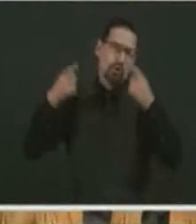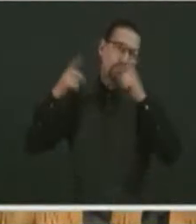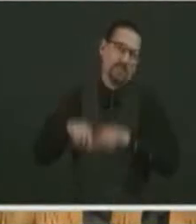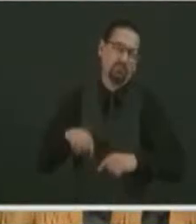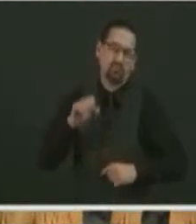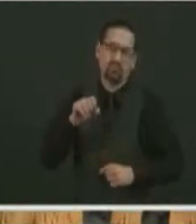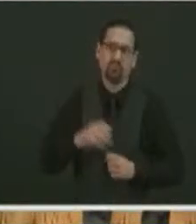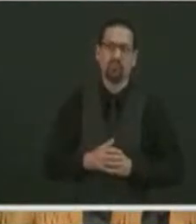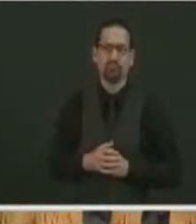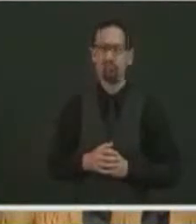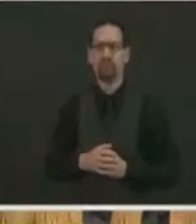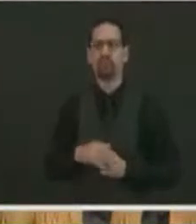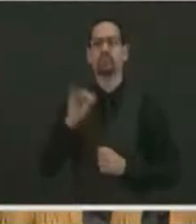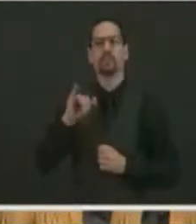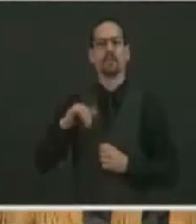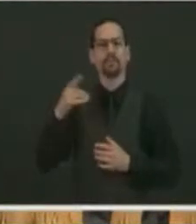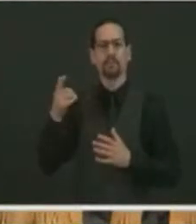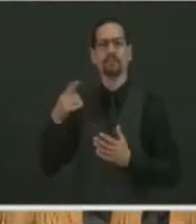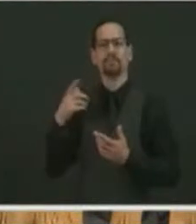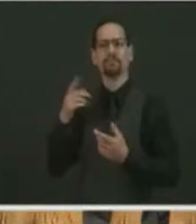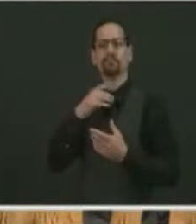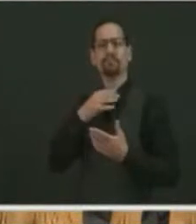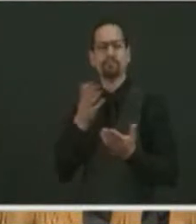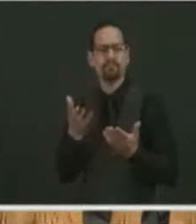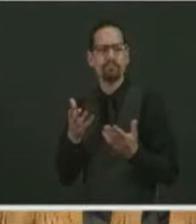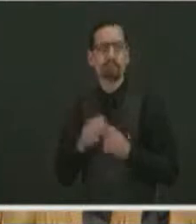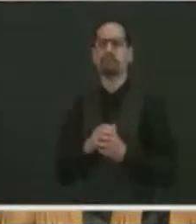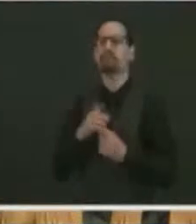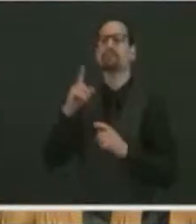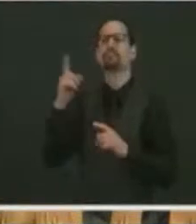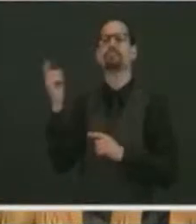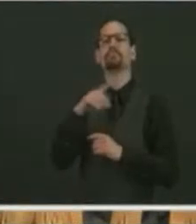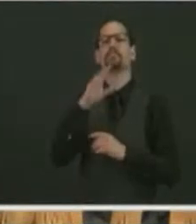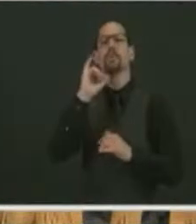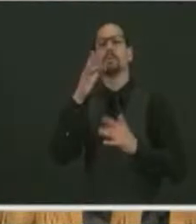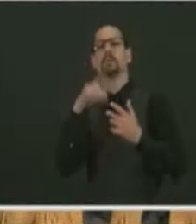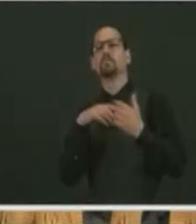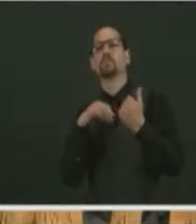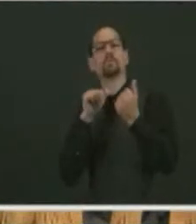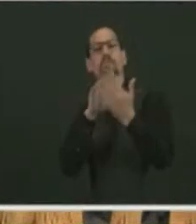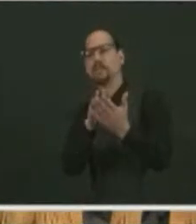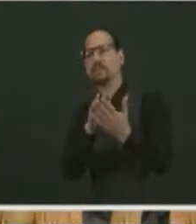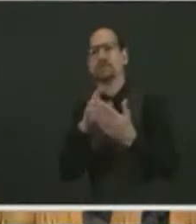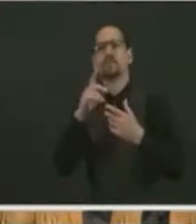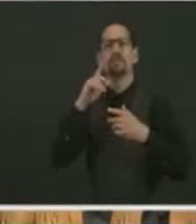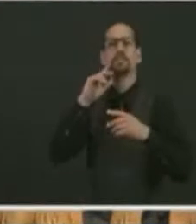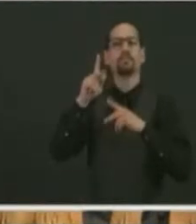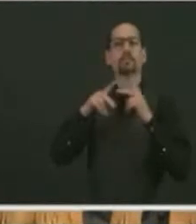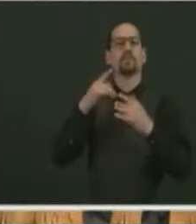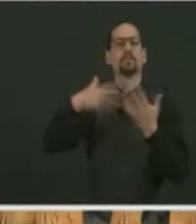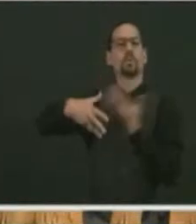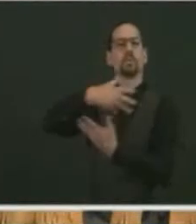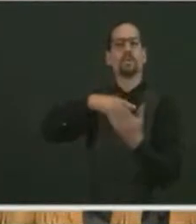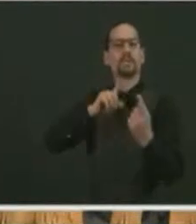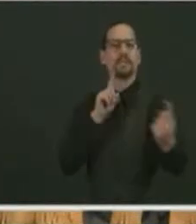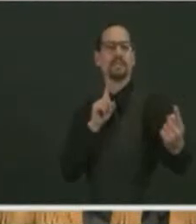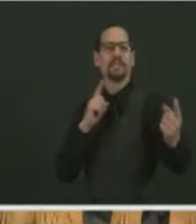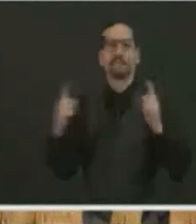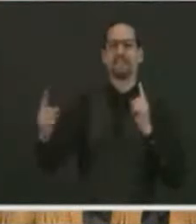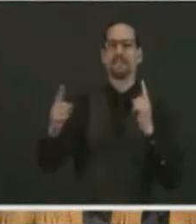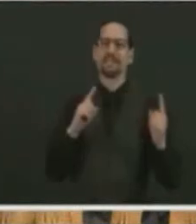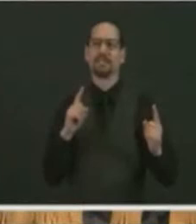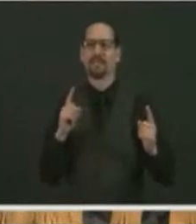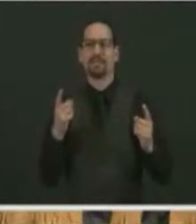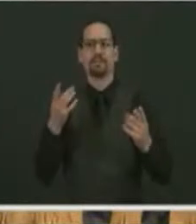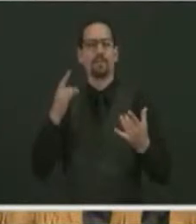actually referenced, was that basically addressing the public, don't allow the call for social distancing to disrupt